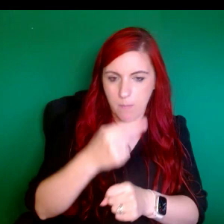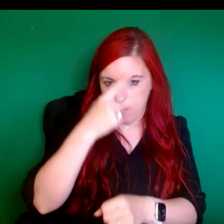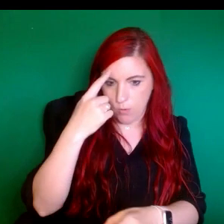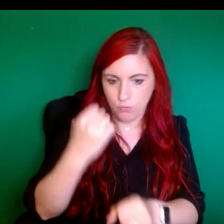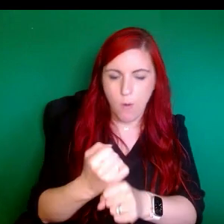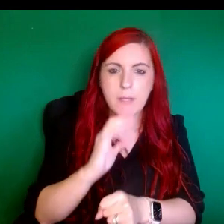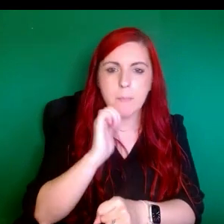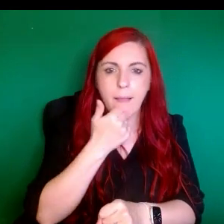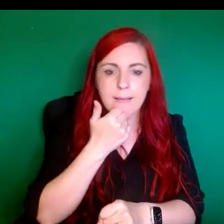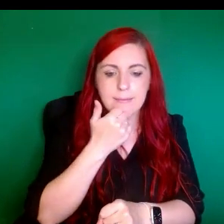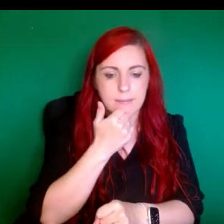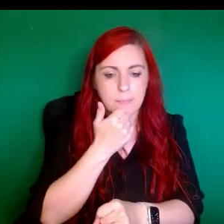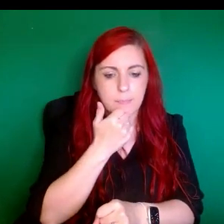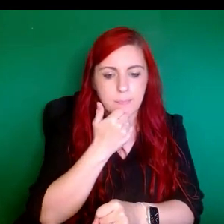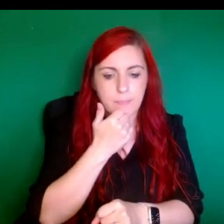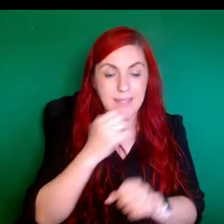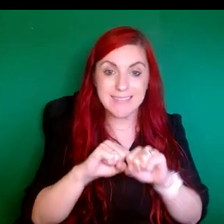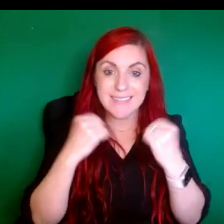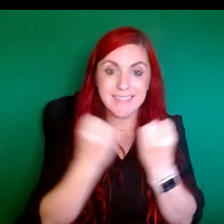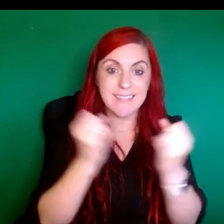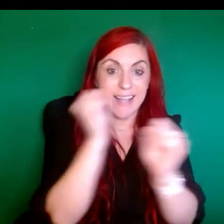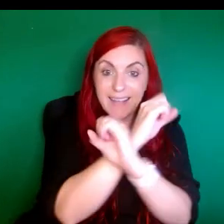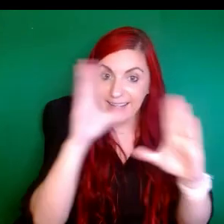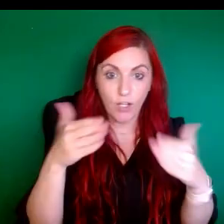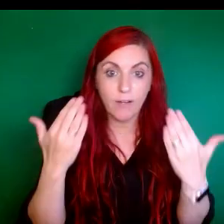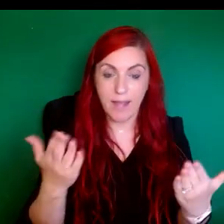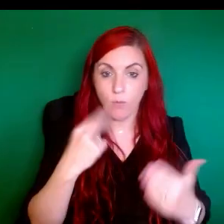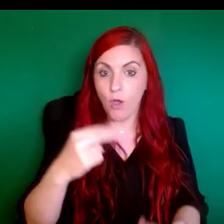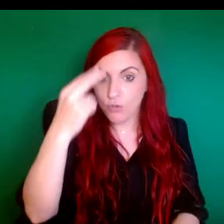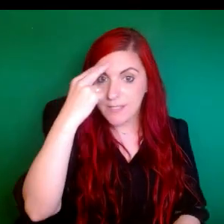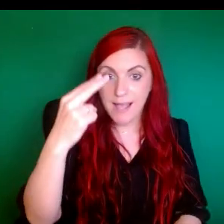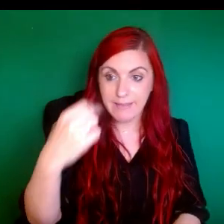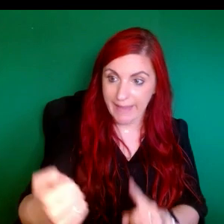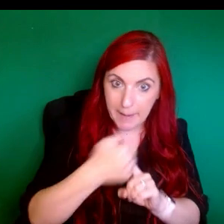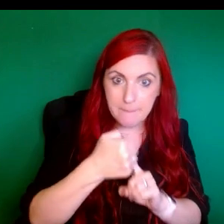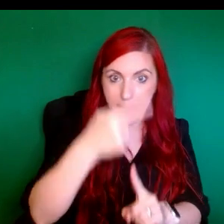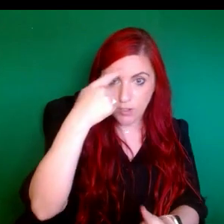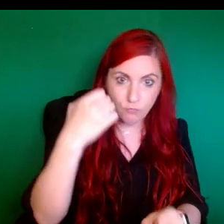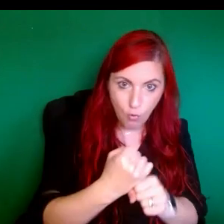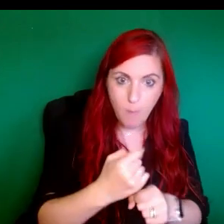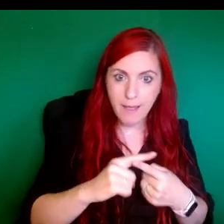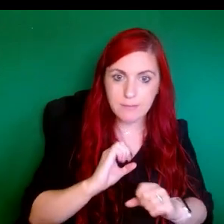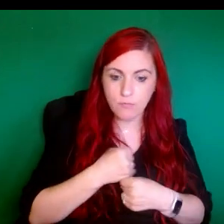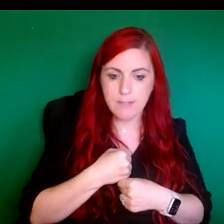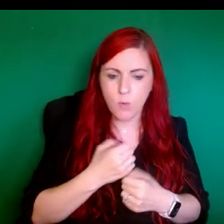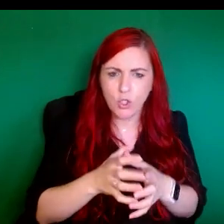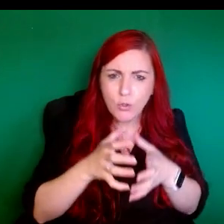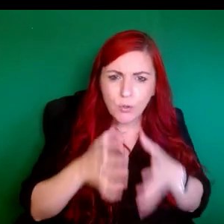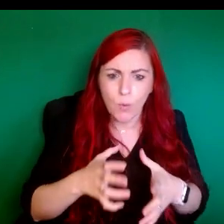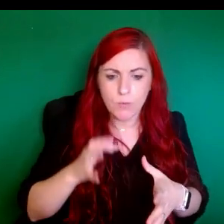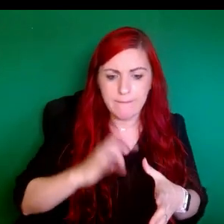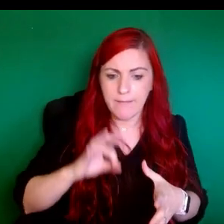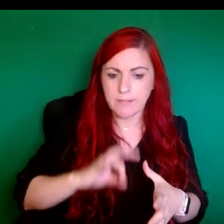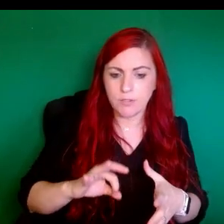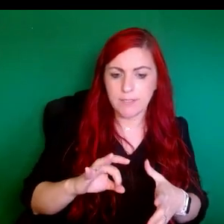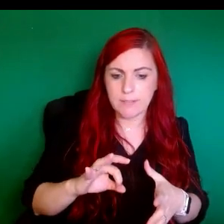in trauma is that the science has never been so clear now in terms of the impact of stress on and trauma.